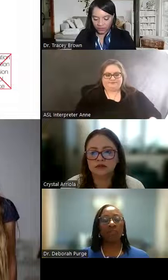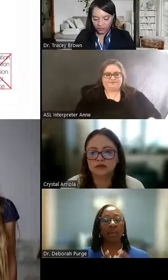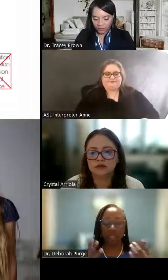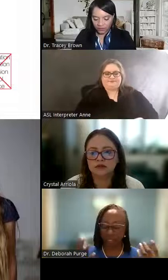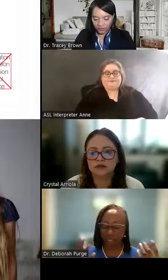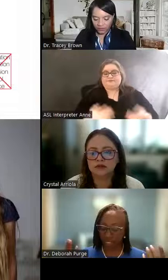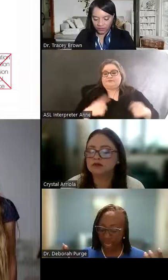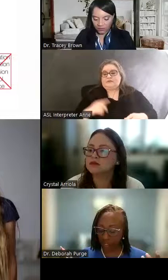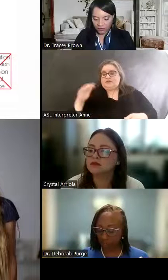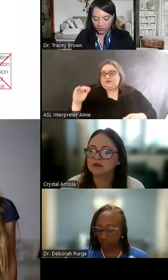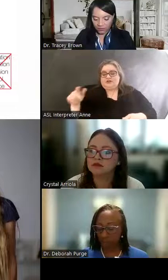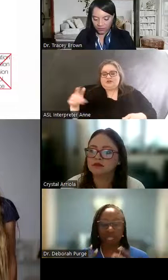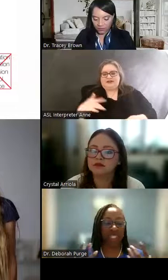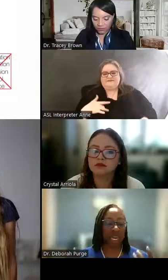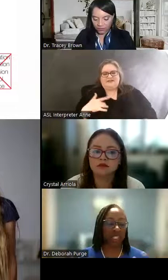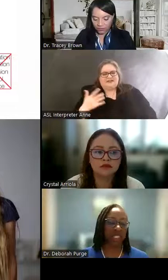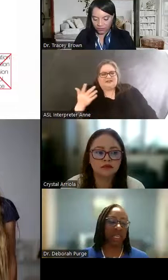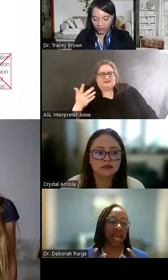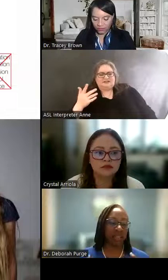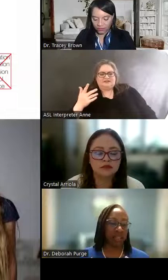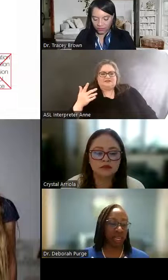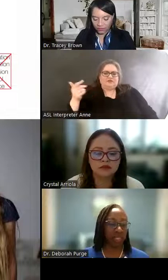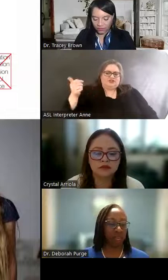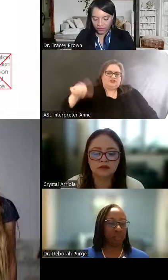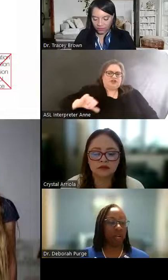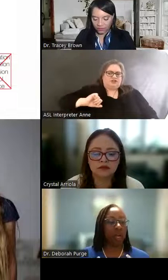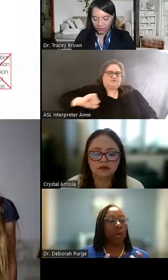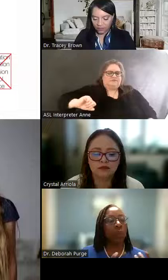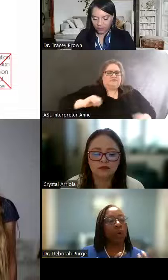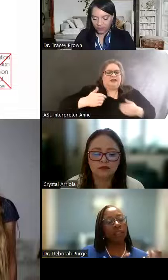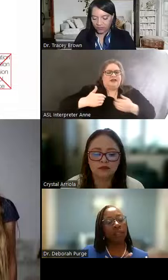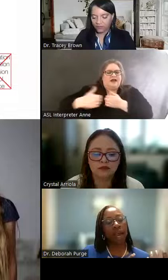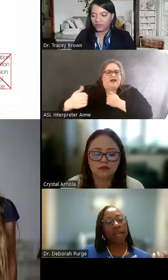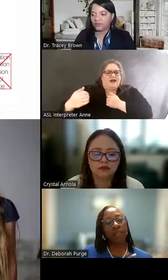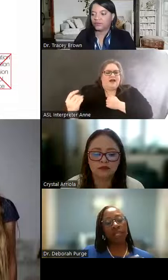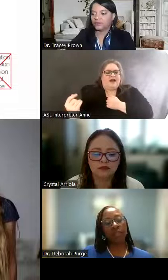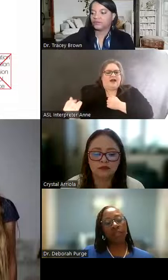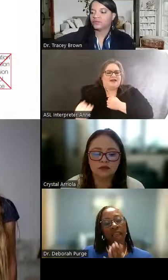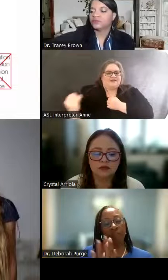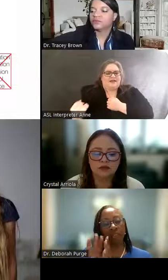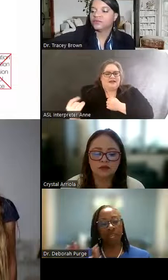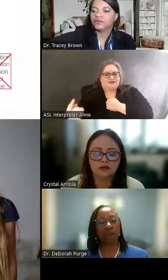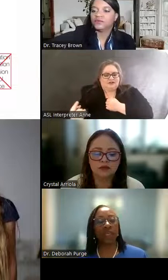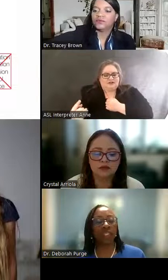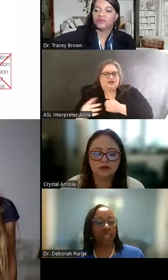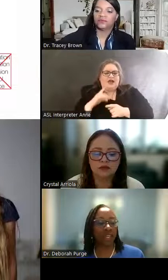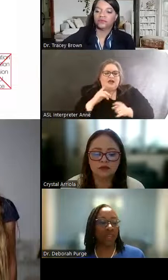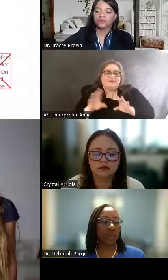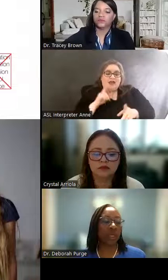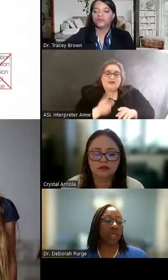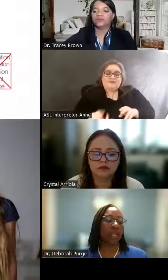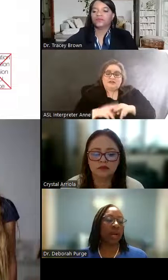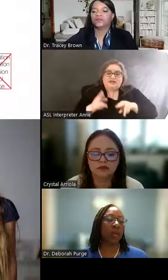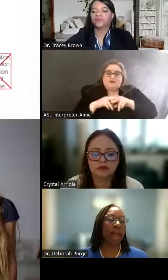child feels this sense of rejection and isolation. Whereas as these behaviors increase in the